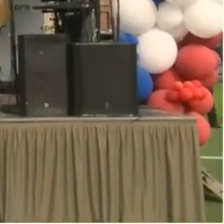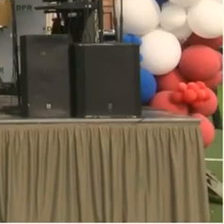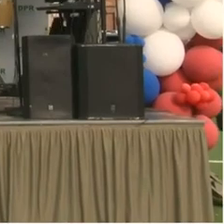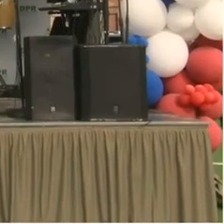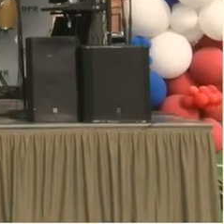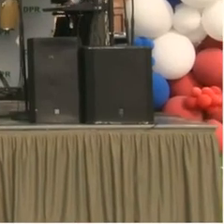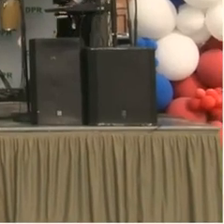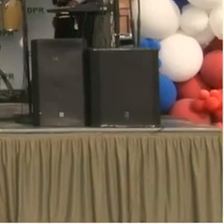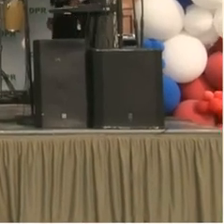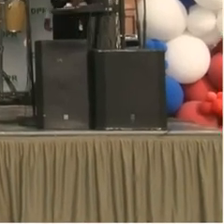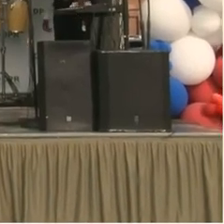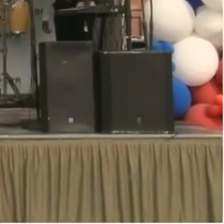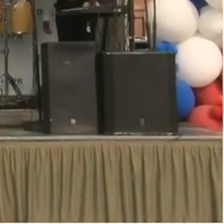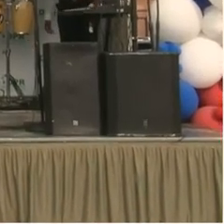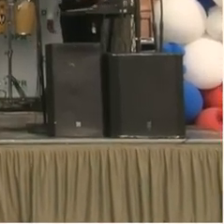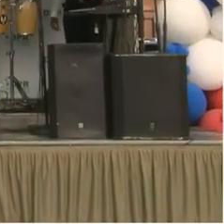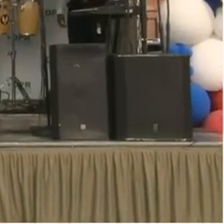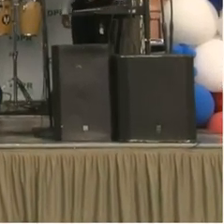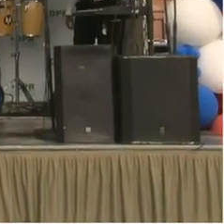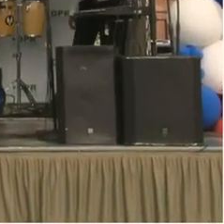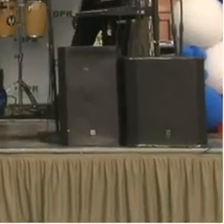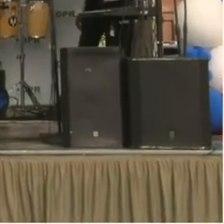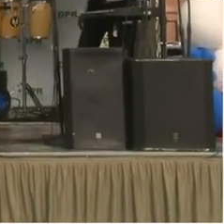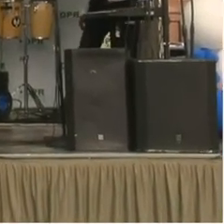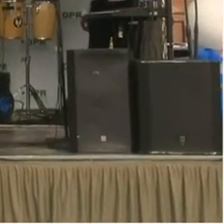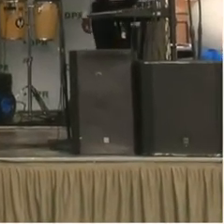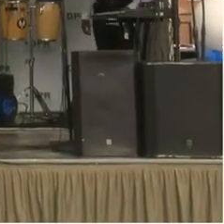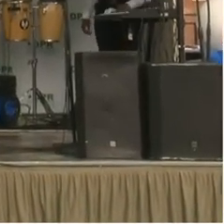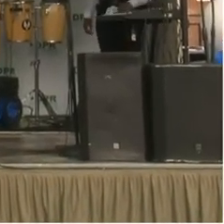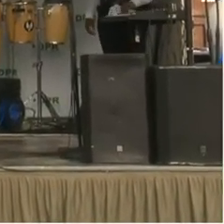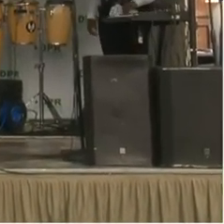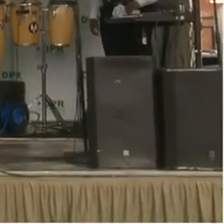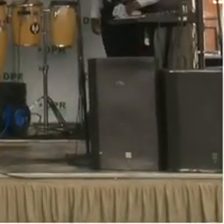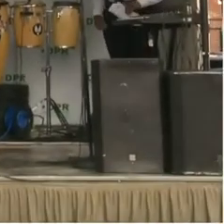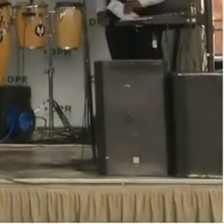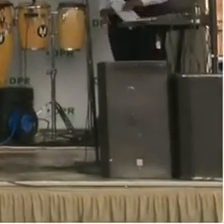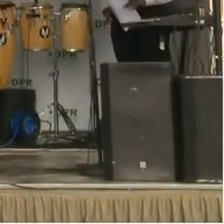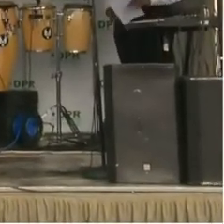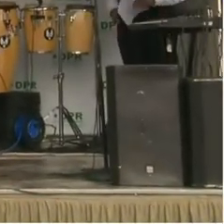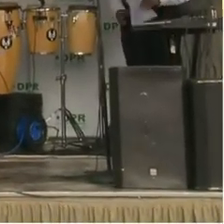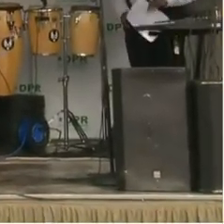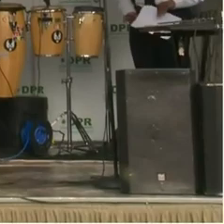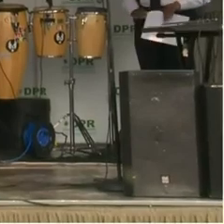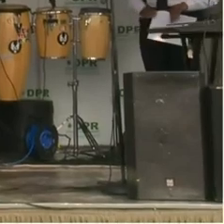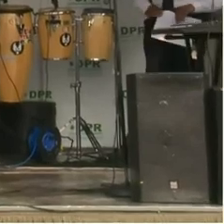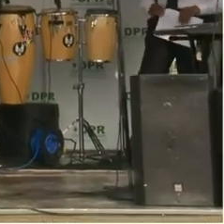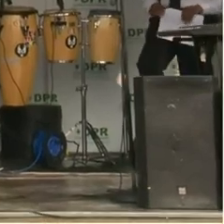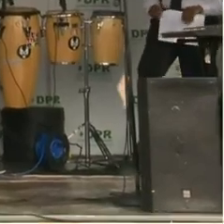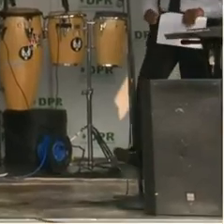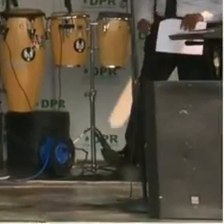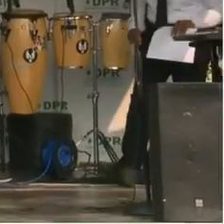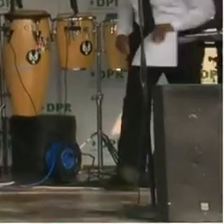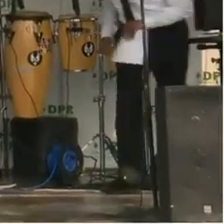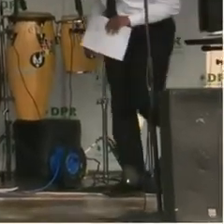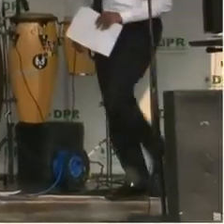Thank you. It's now my pleasure to introduce the Acting Chief of the Metropolitan Police Department, Chief Pamela Smith.